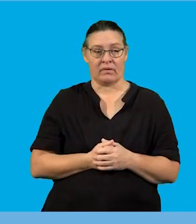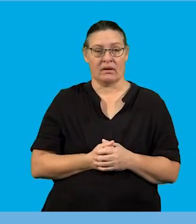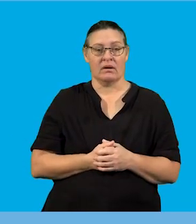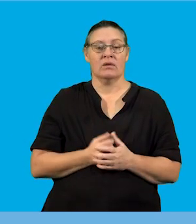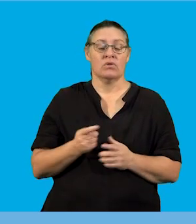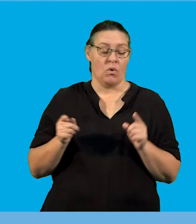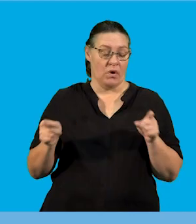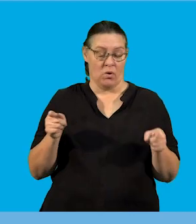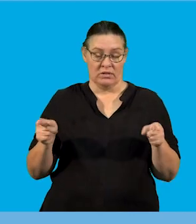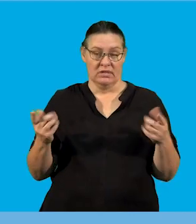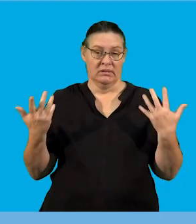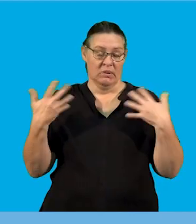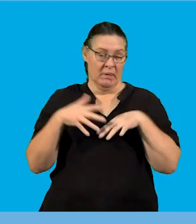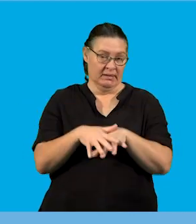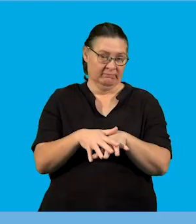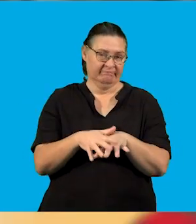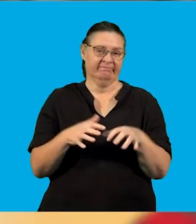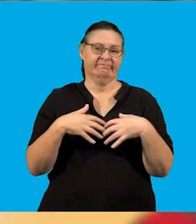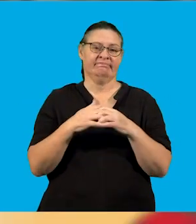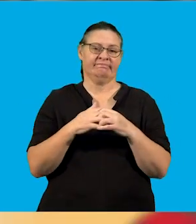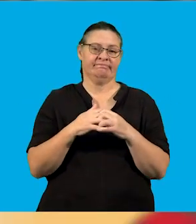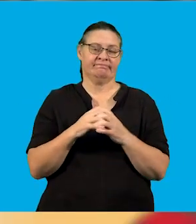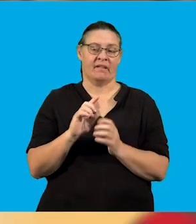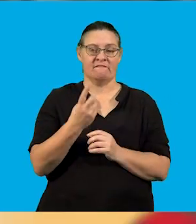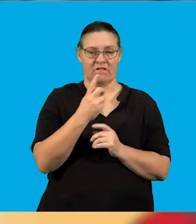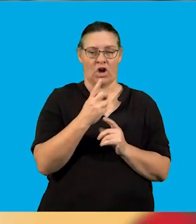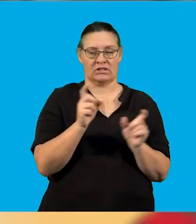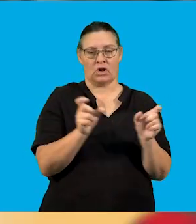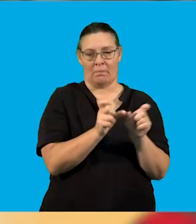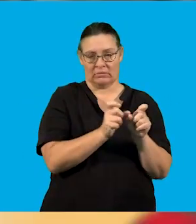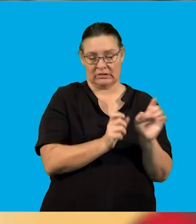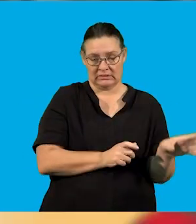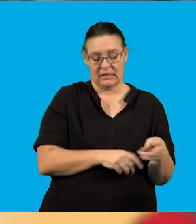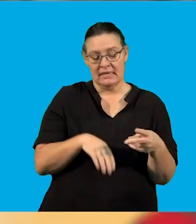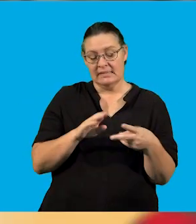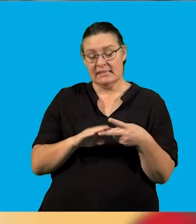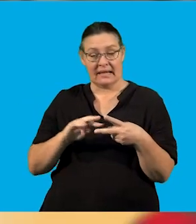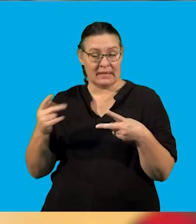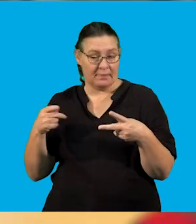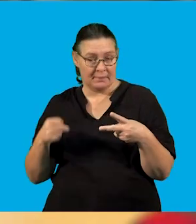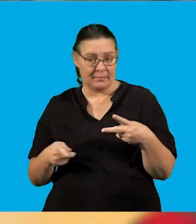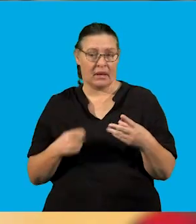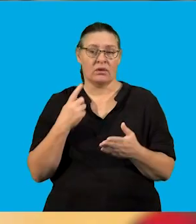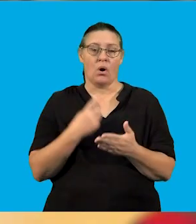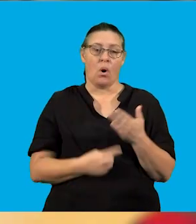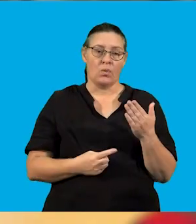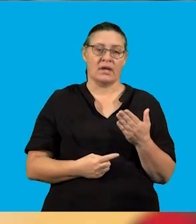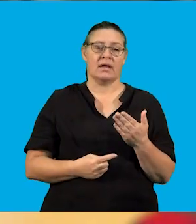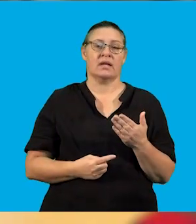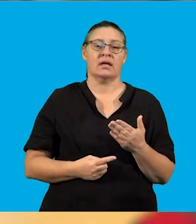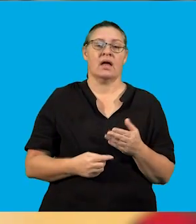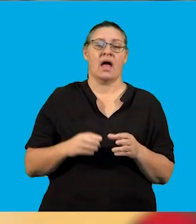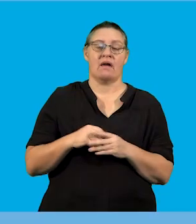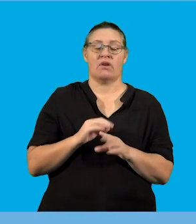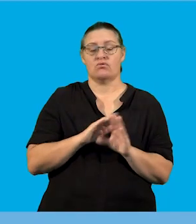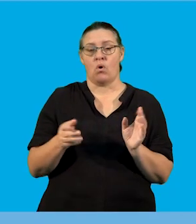the far right-hand side of the periodic table. So when those two combine, they are going to form the first type of the compounds. And then the second type would only